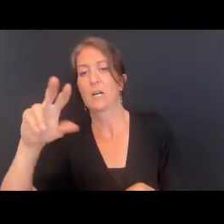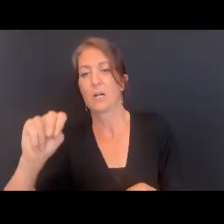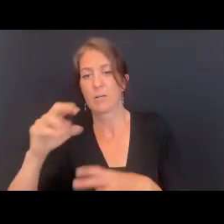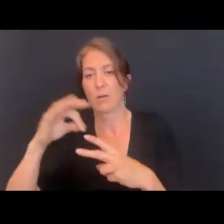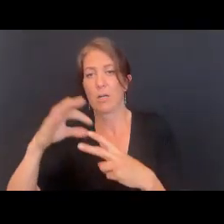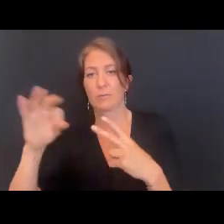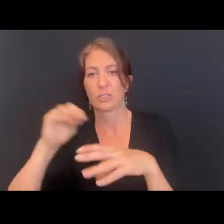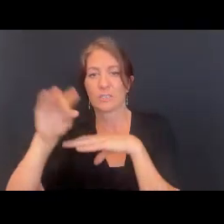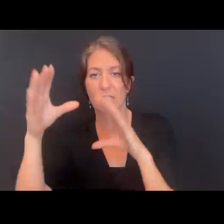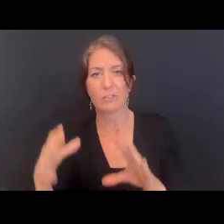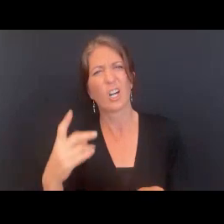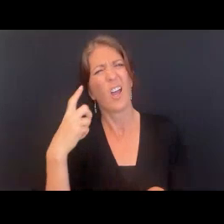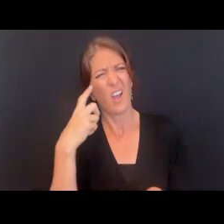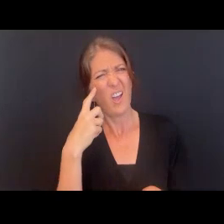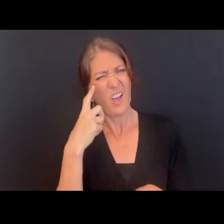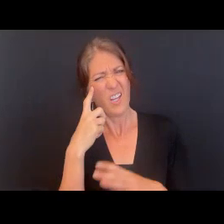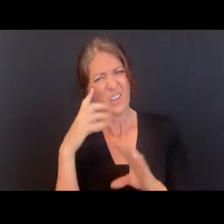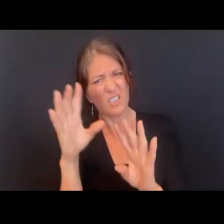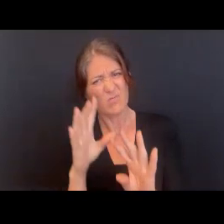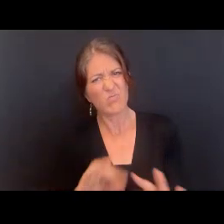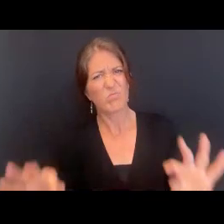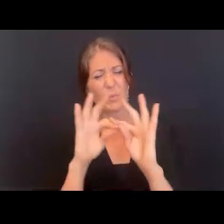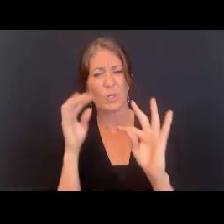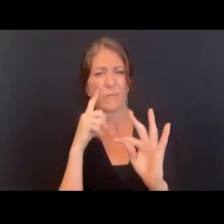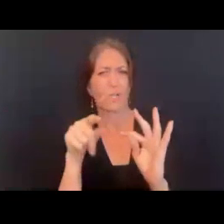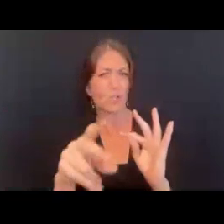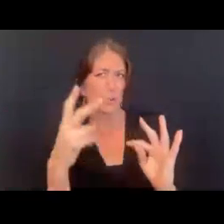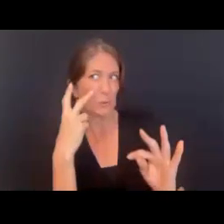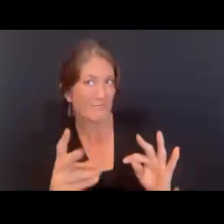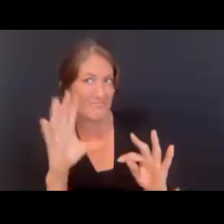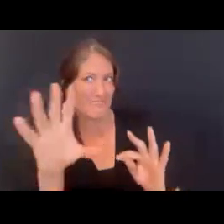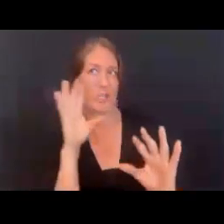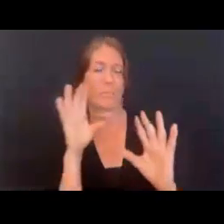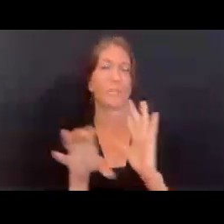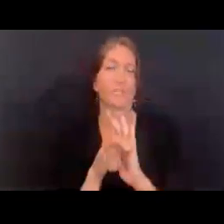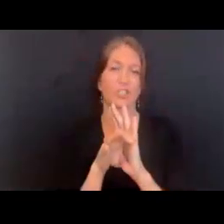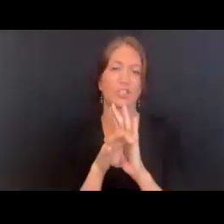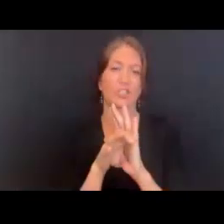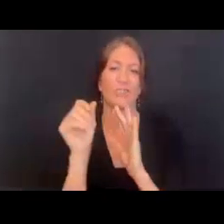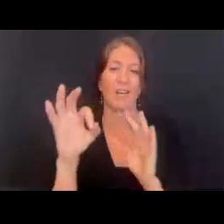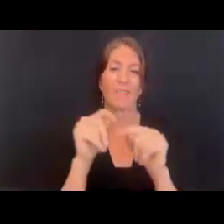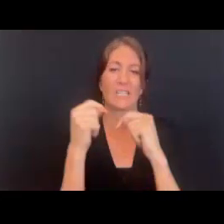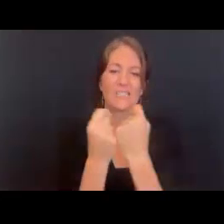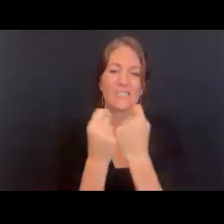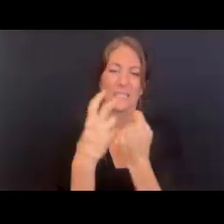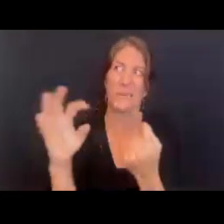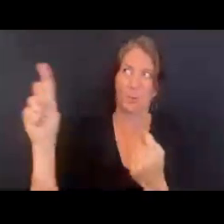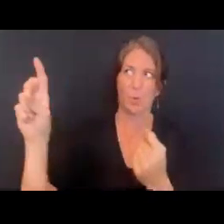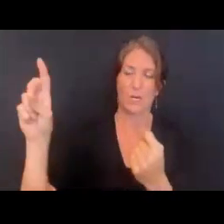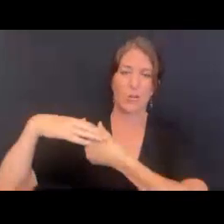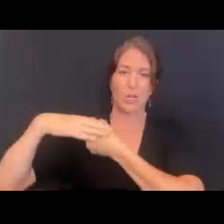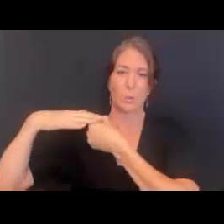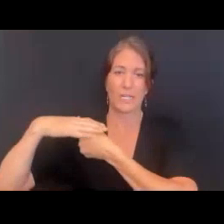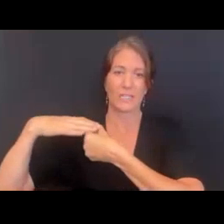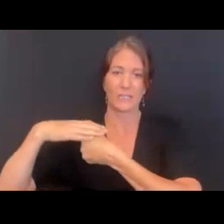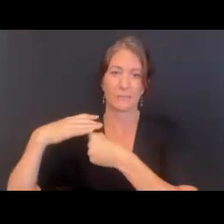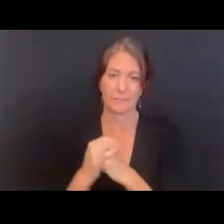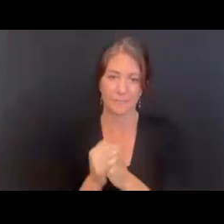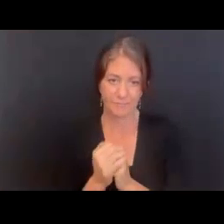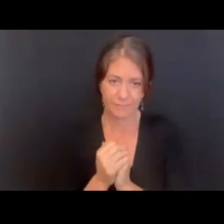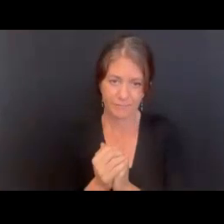And I felt that it was important to introduce you to the team and have their pictures and show you their locations, because we will be and have been out in